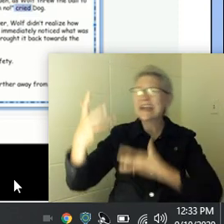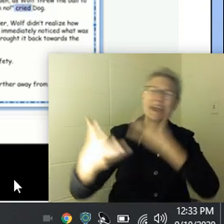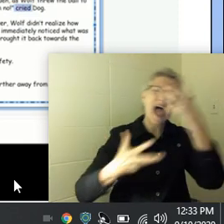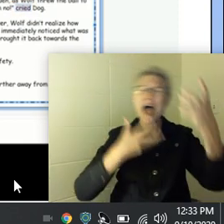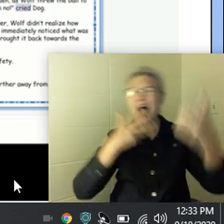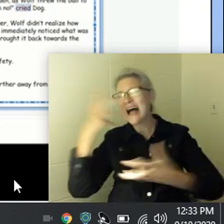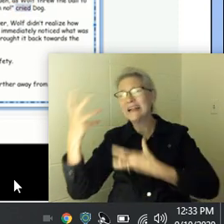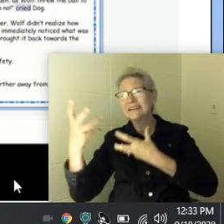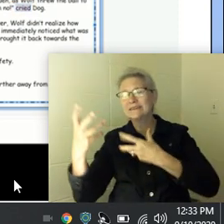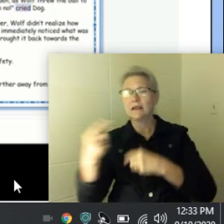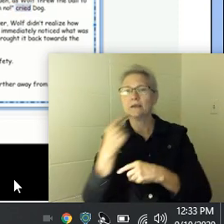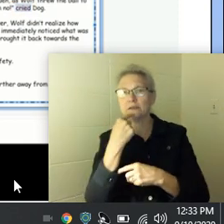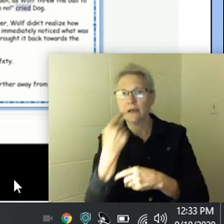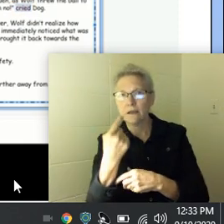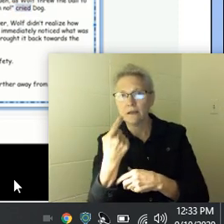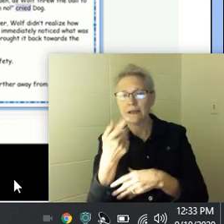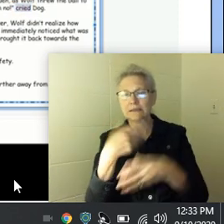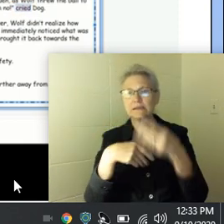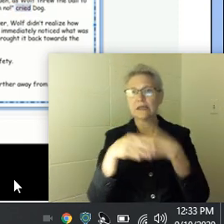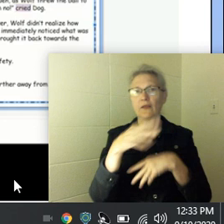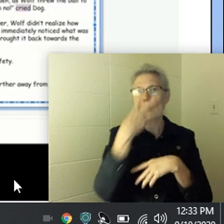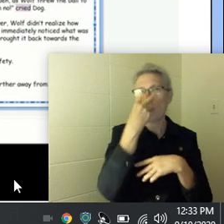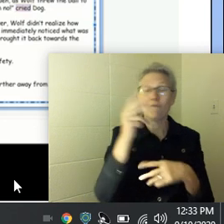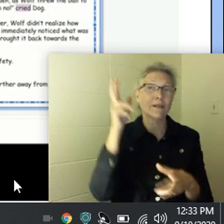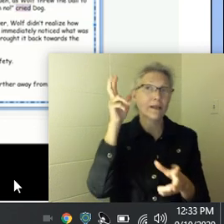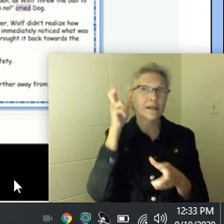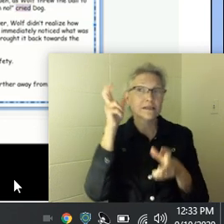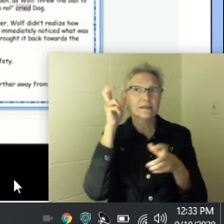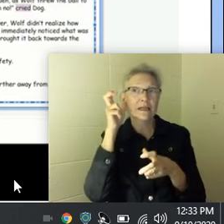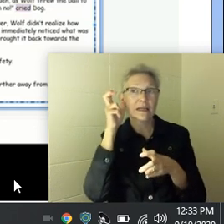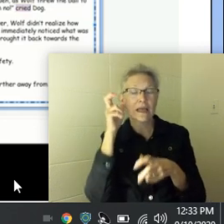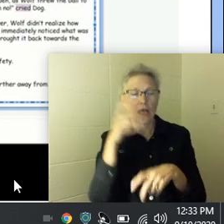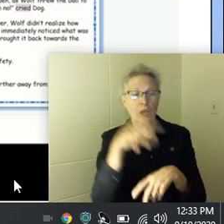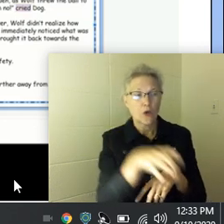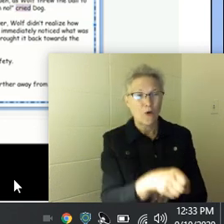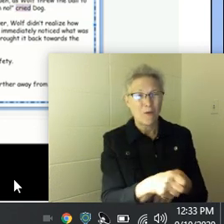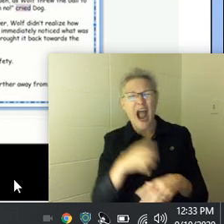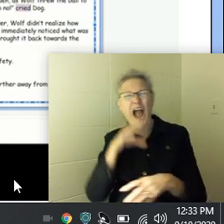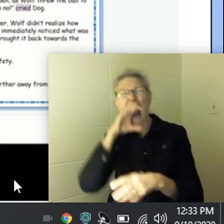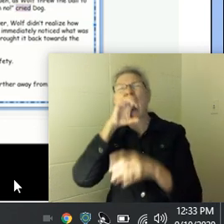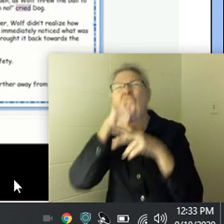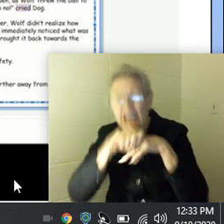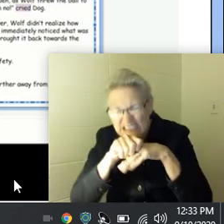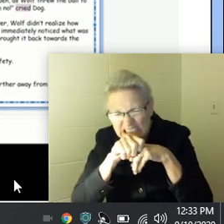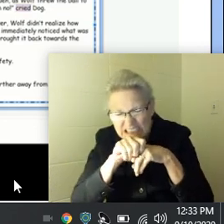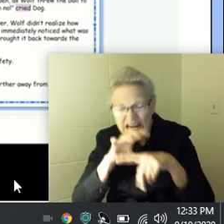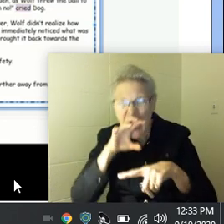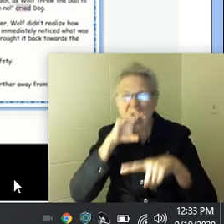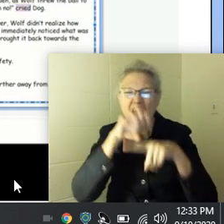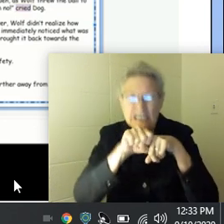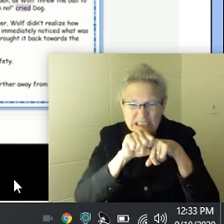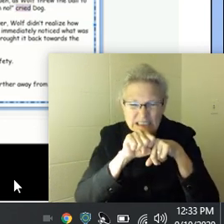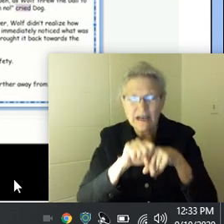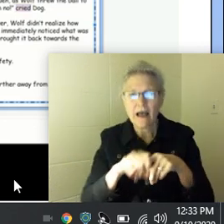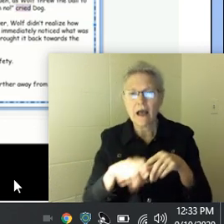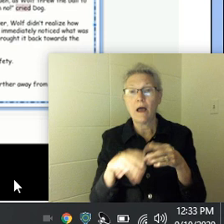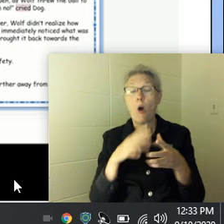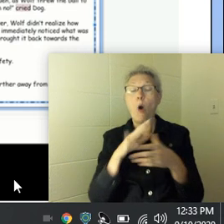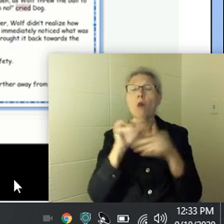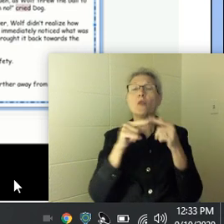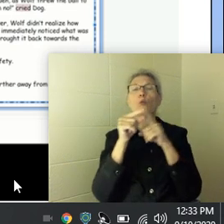yelled. Here, instead of the wolf listened and grabbed the stick, he clenched the stick. So again, all of these words are